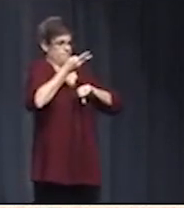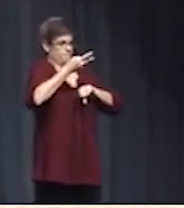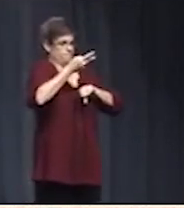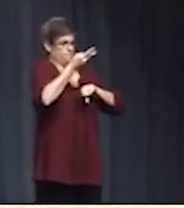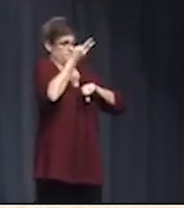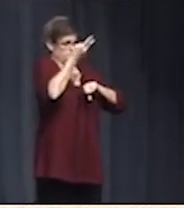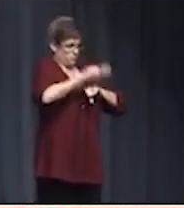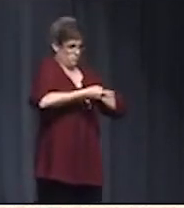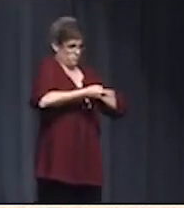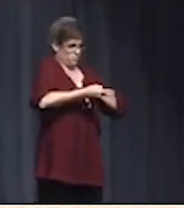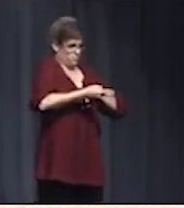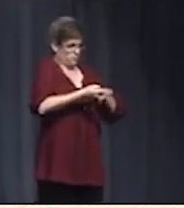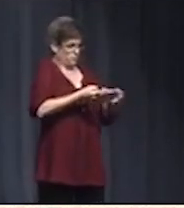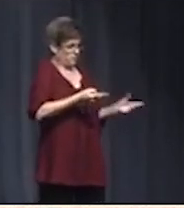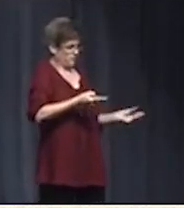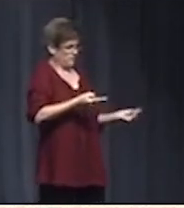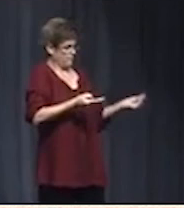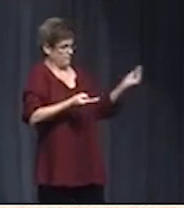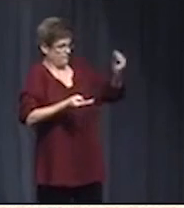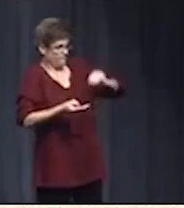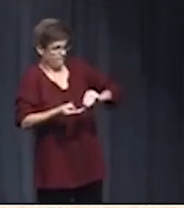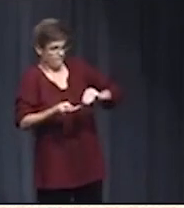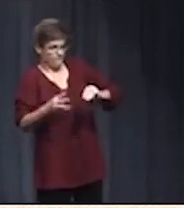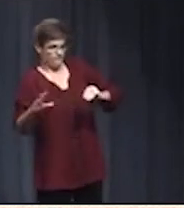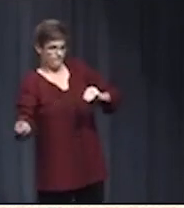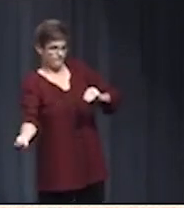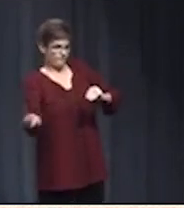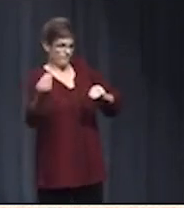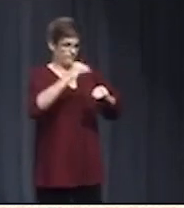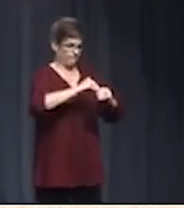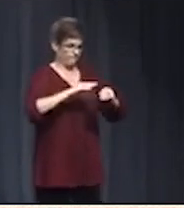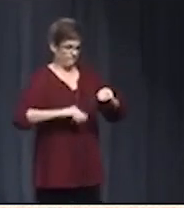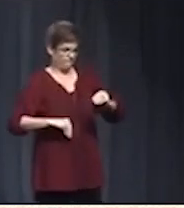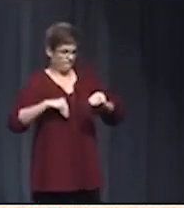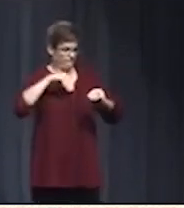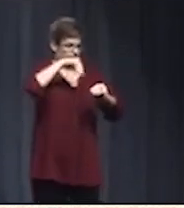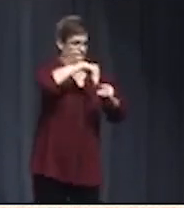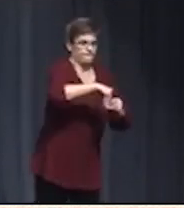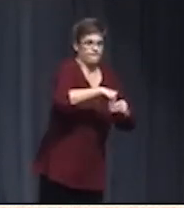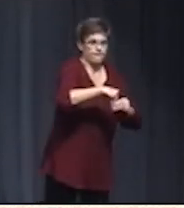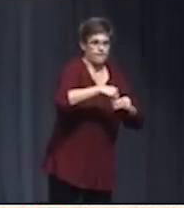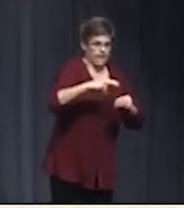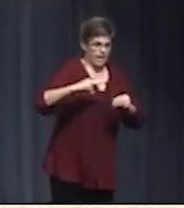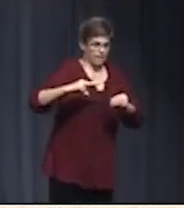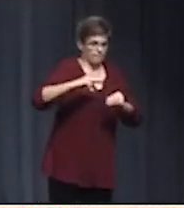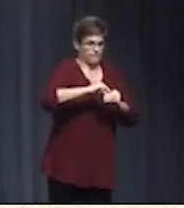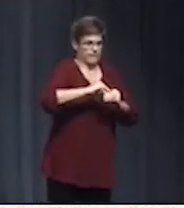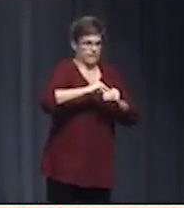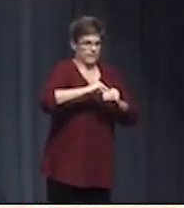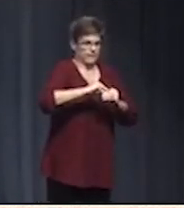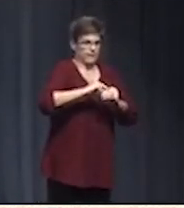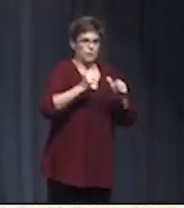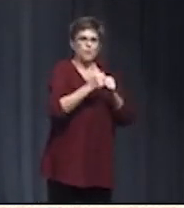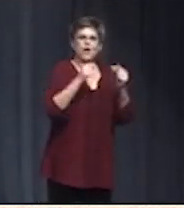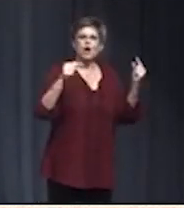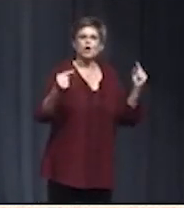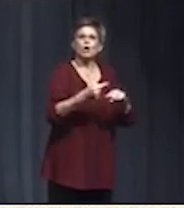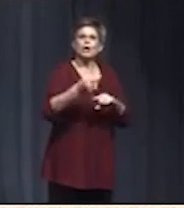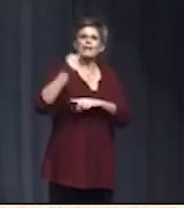bring third base, first base, and home plate to the mound, and pin without putting the pitcher on the disabled list."